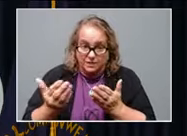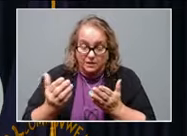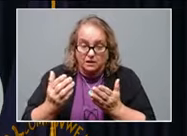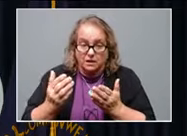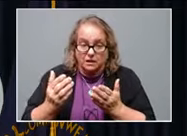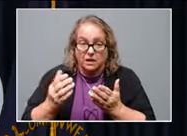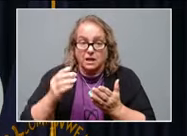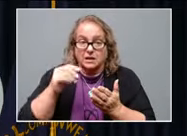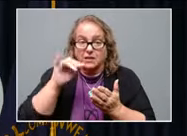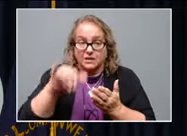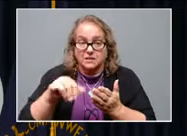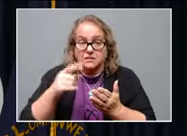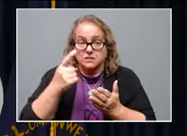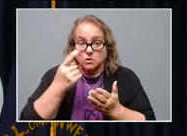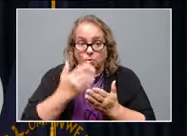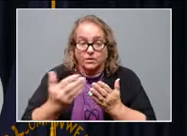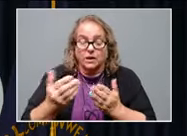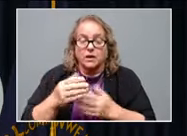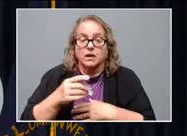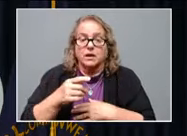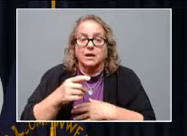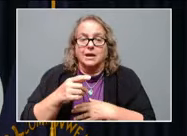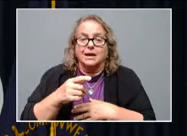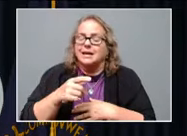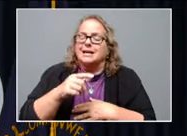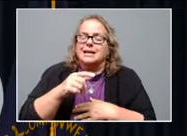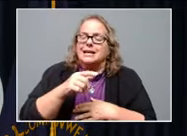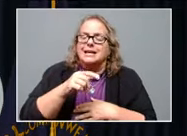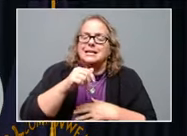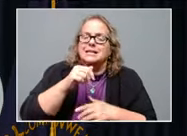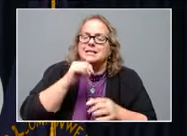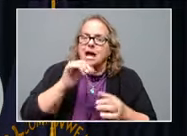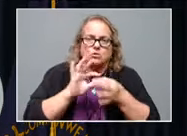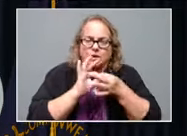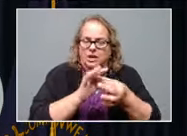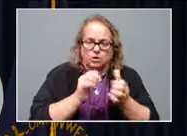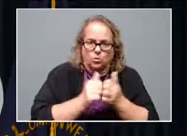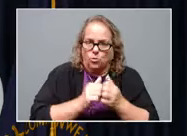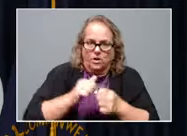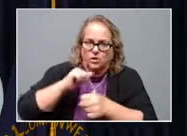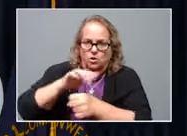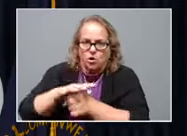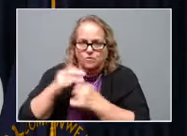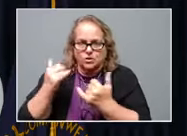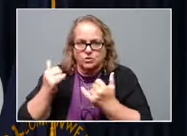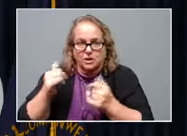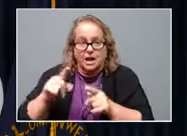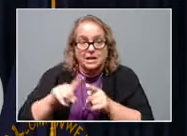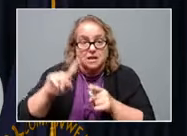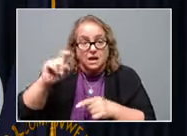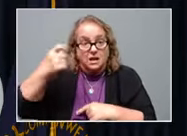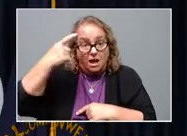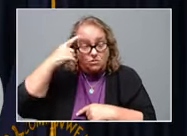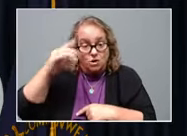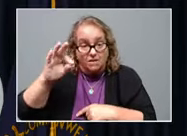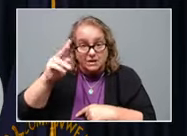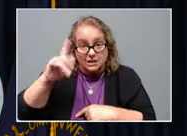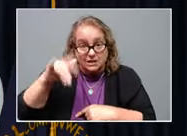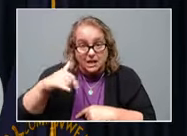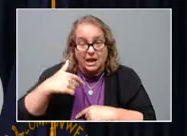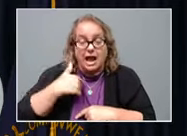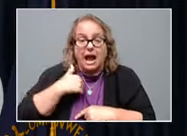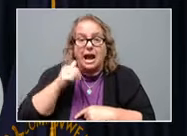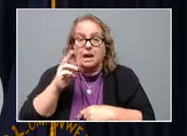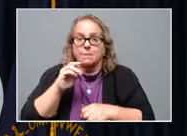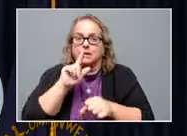the one non-COVID piece that we will have today. So as the governor of the Commonwealth, I am committed to protecting